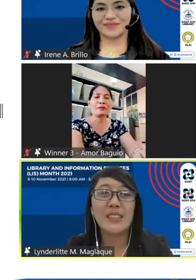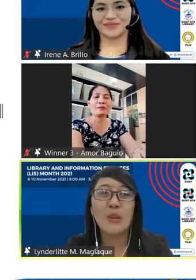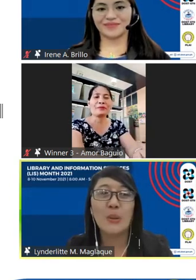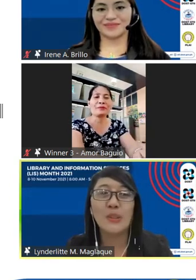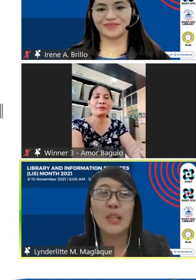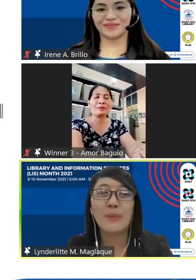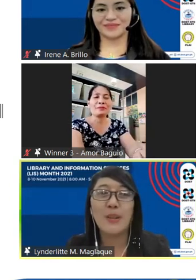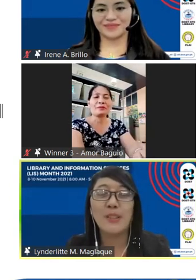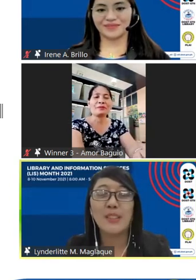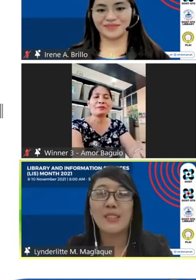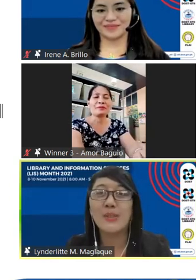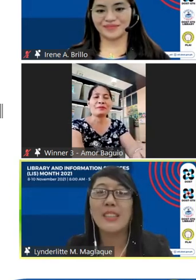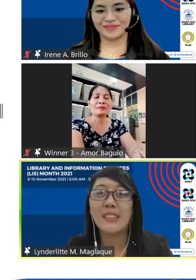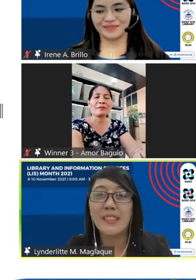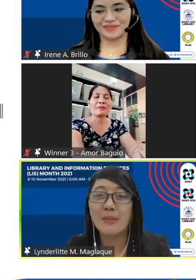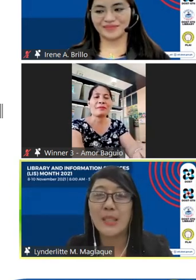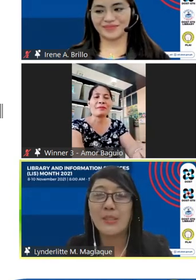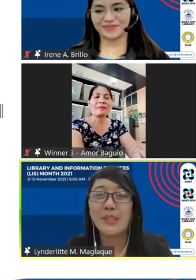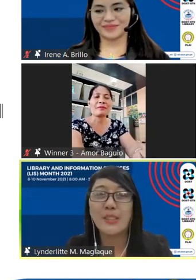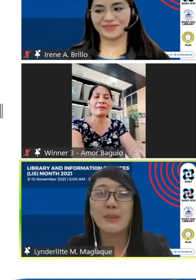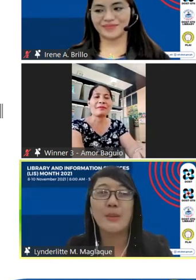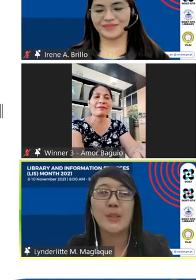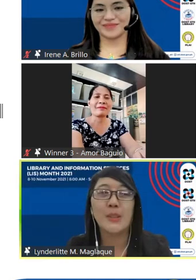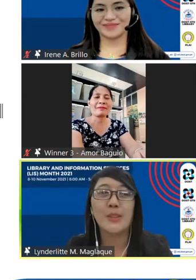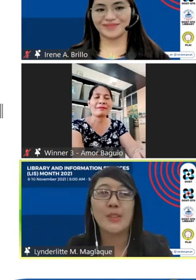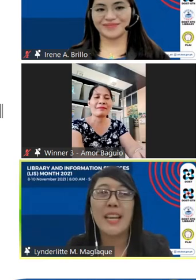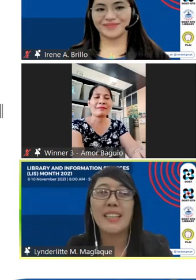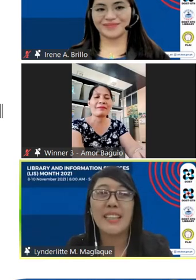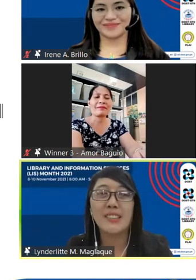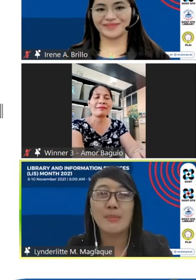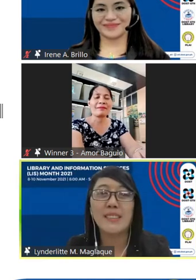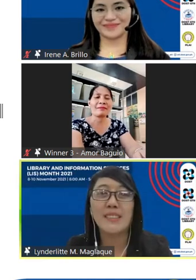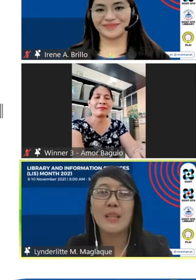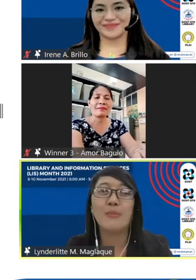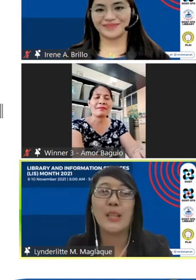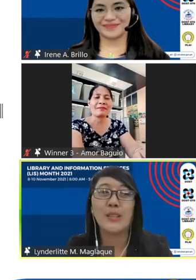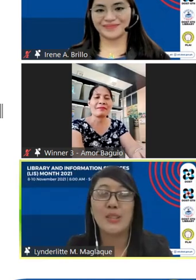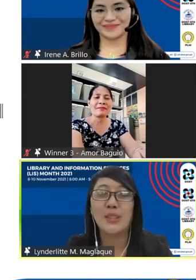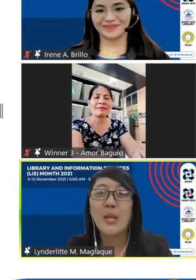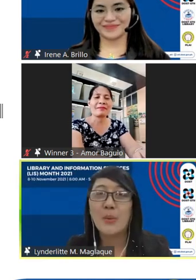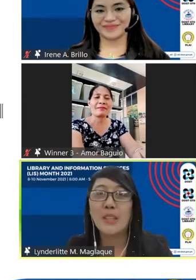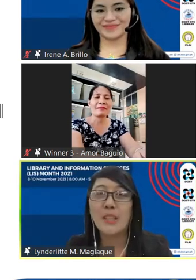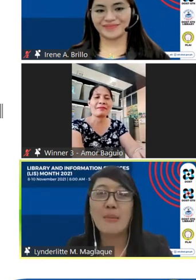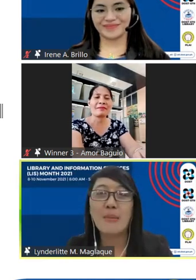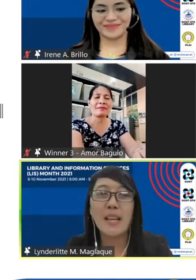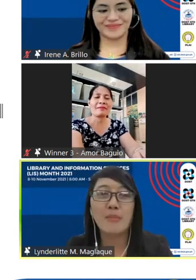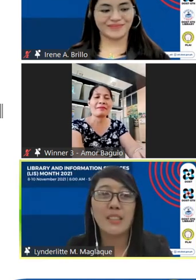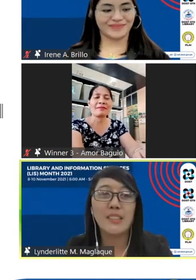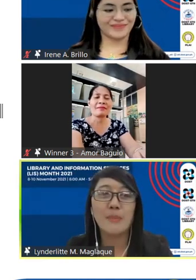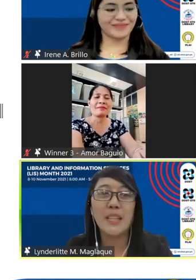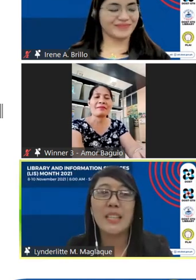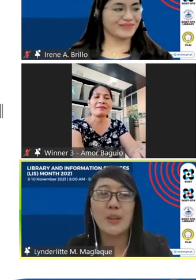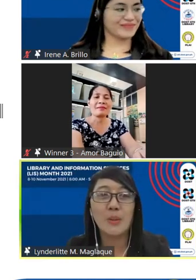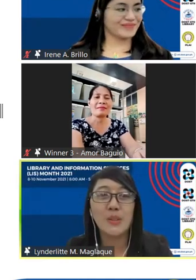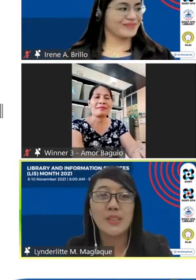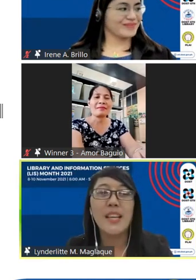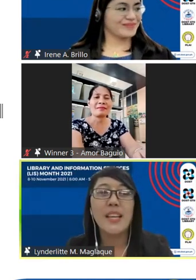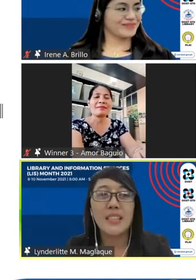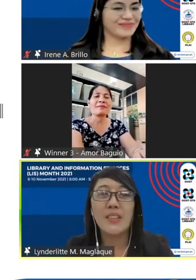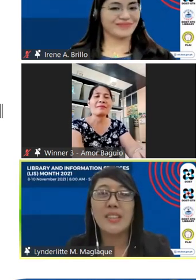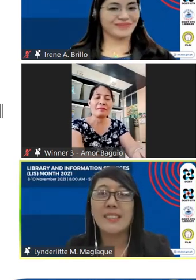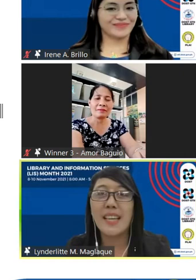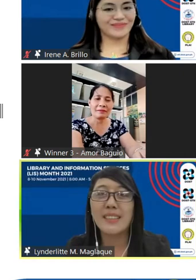the Learning at Home Selfie Contest during the celebration of the 31st LIS Month celebration with the team Libraries Building